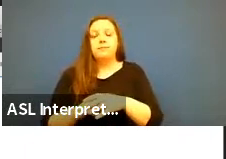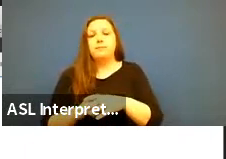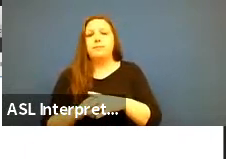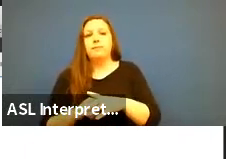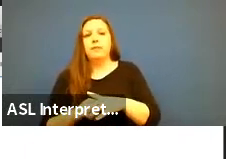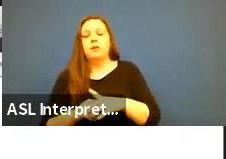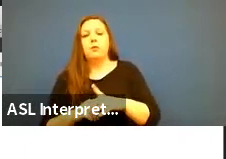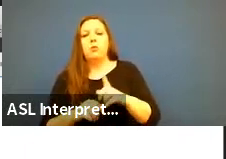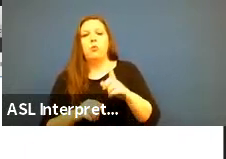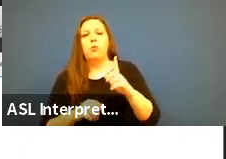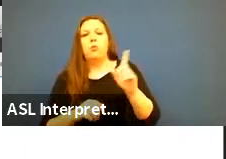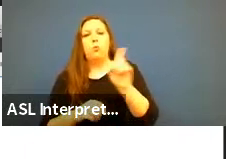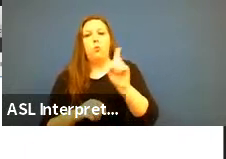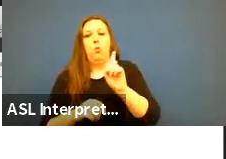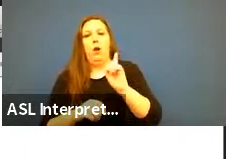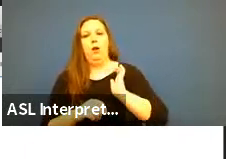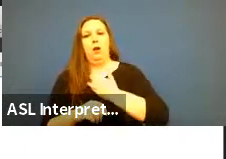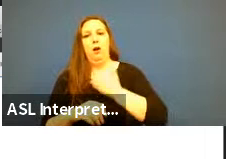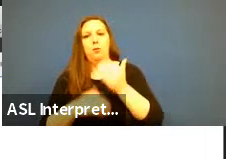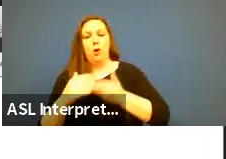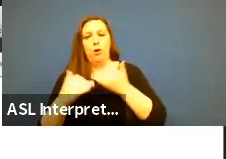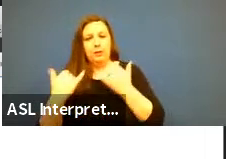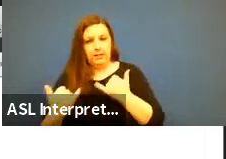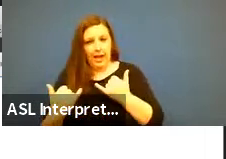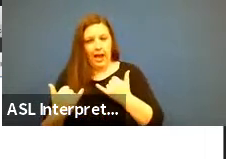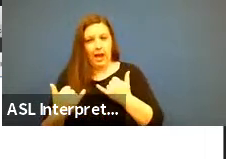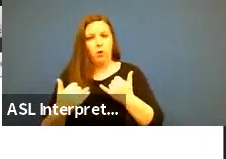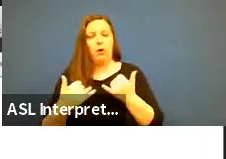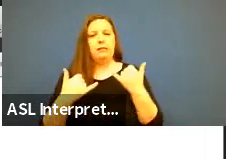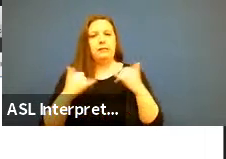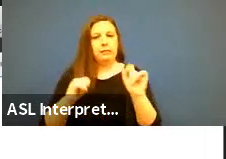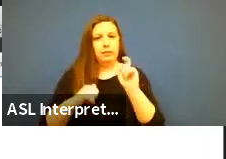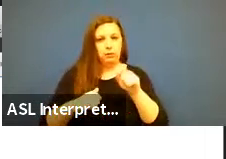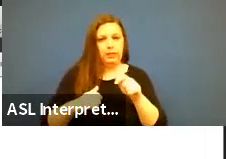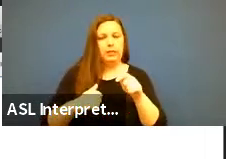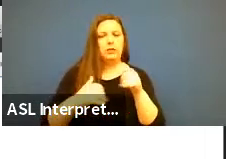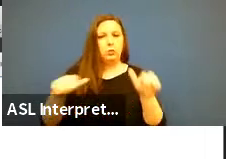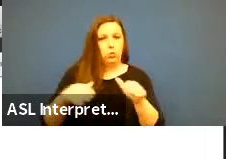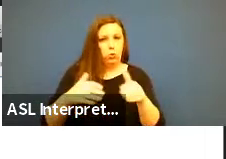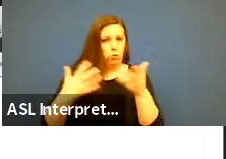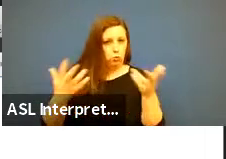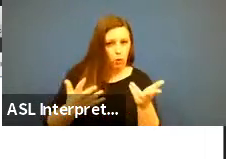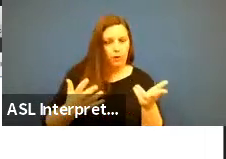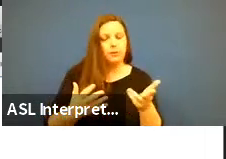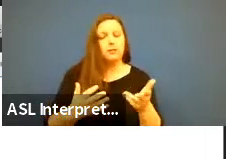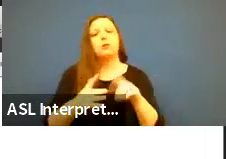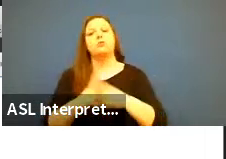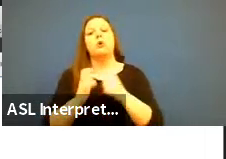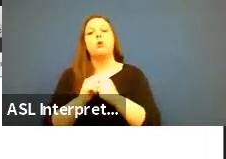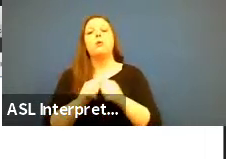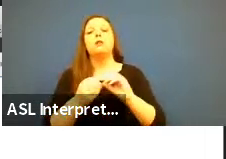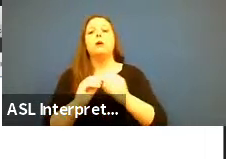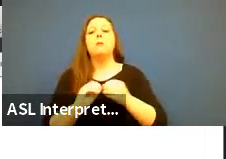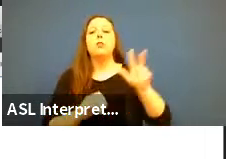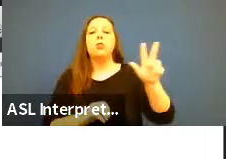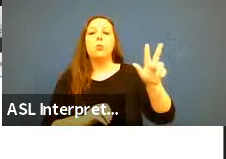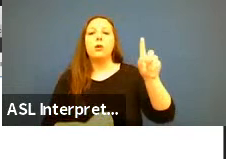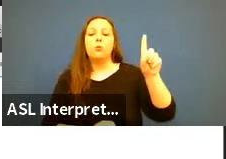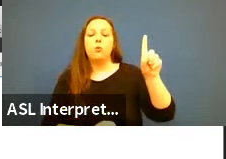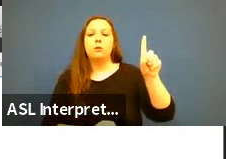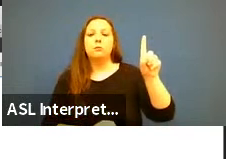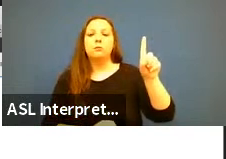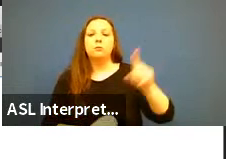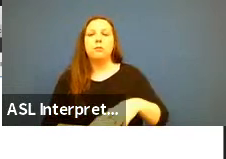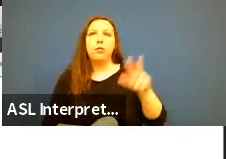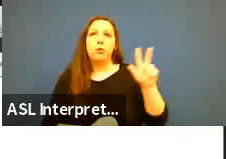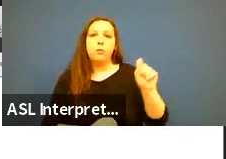to be done. And so we'll start with item 3.1. And just so we